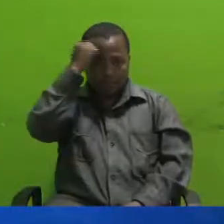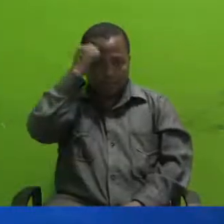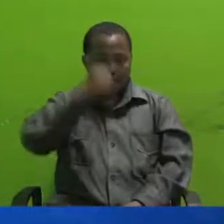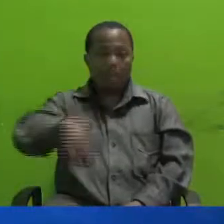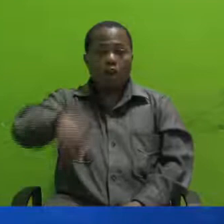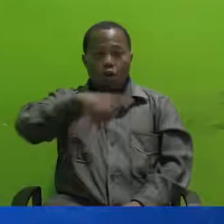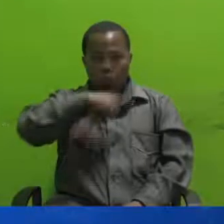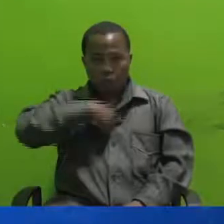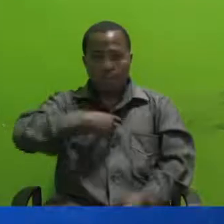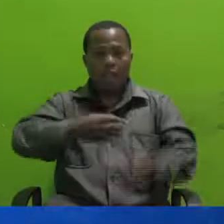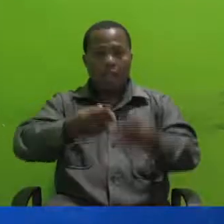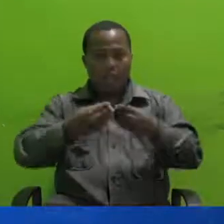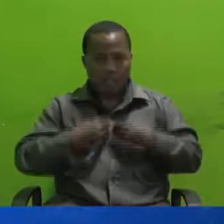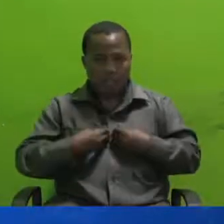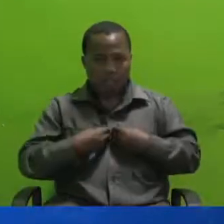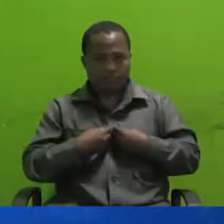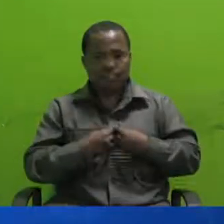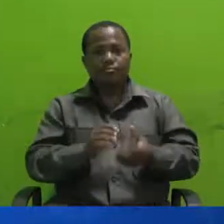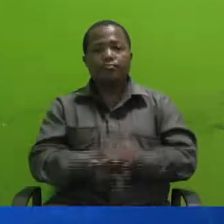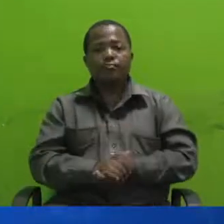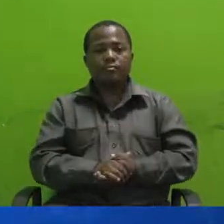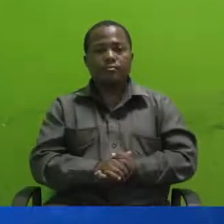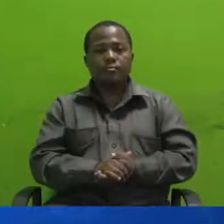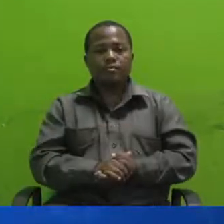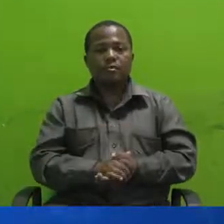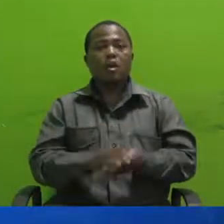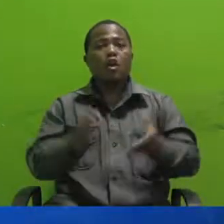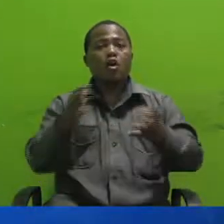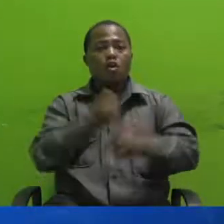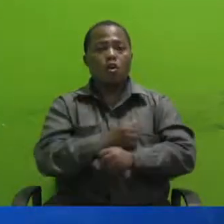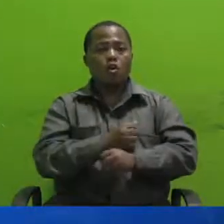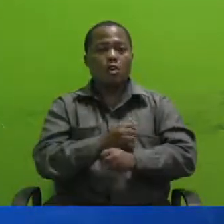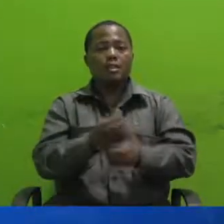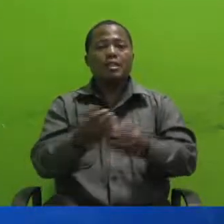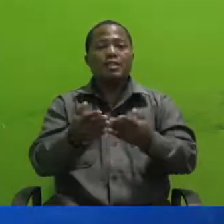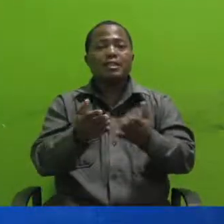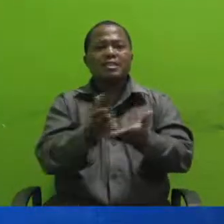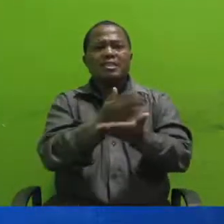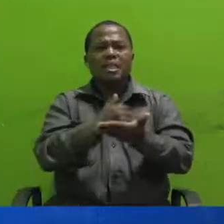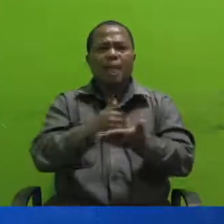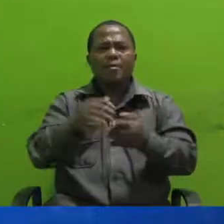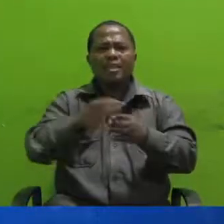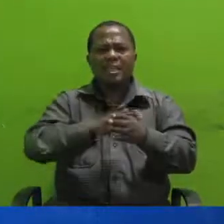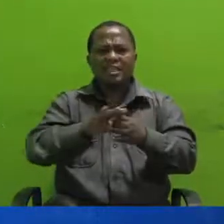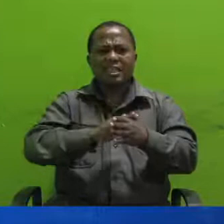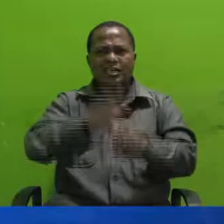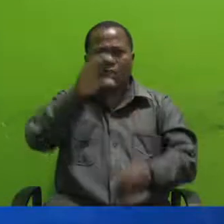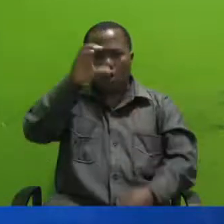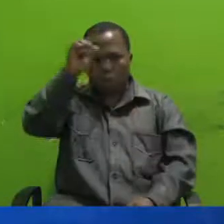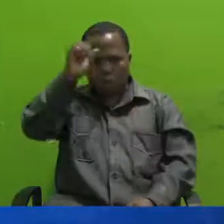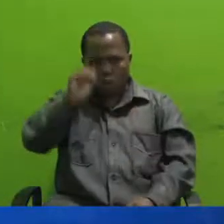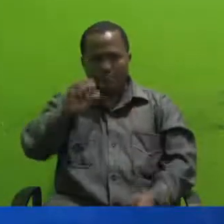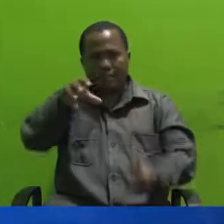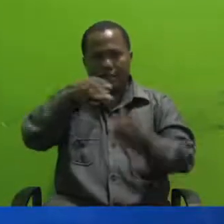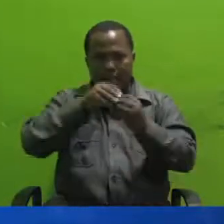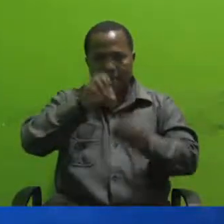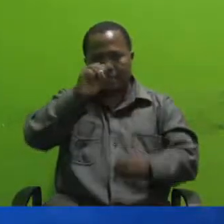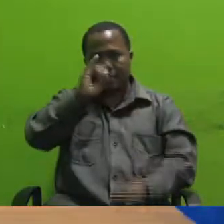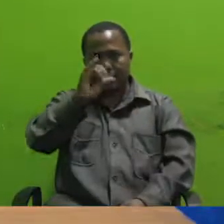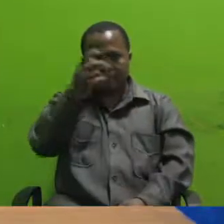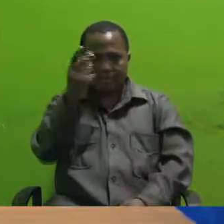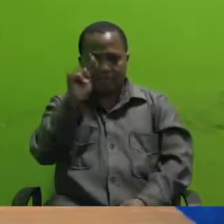Remember that we have, from this lesson, we have got some relationship between cos and sine